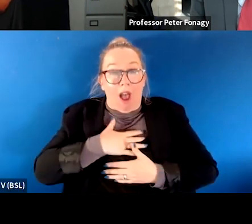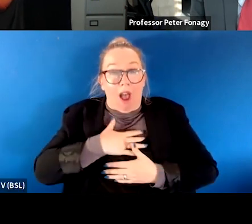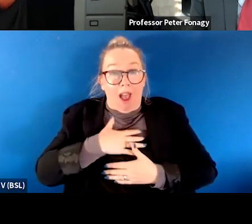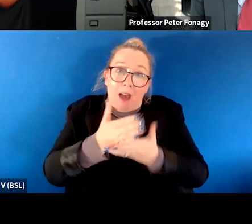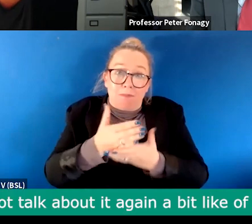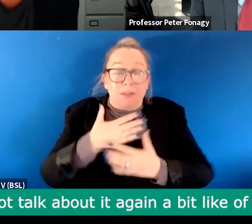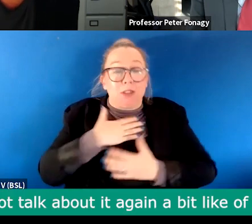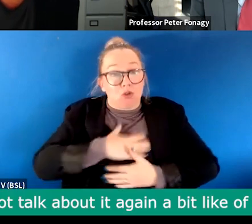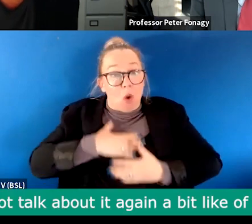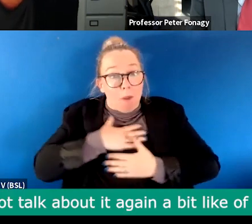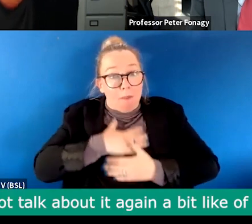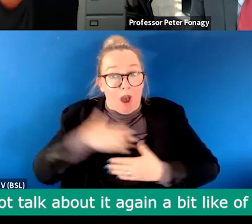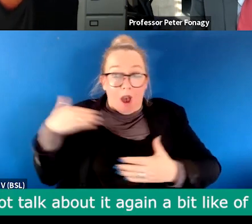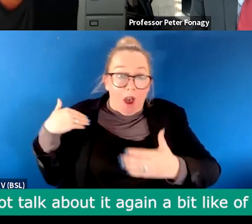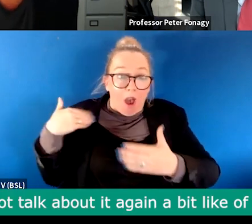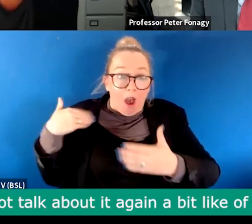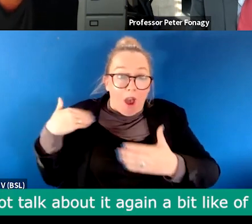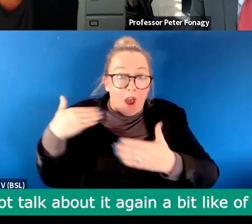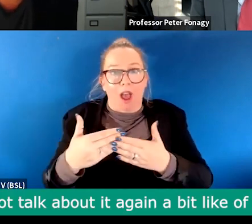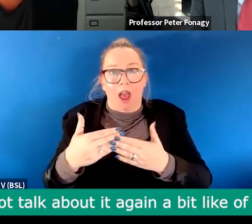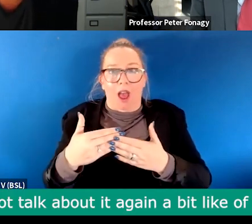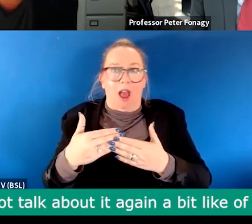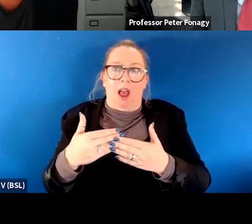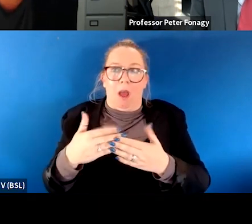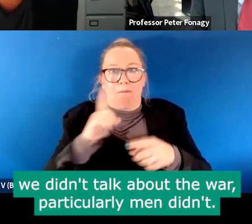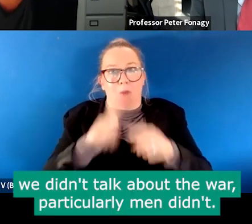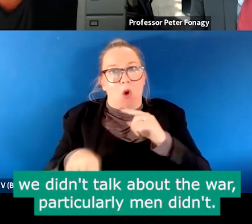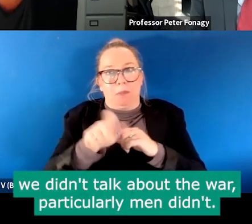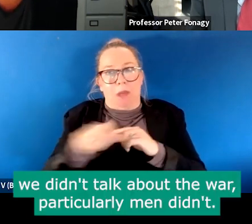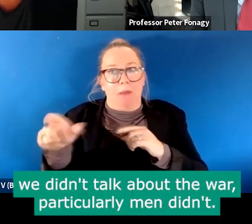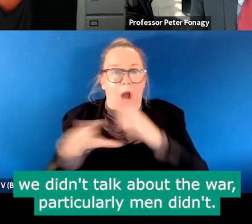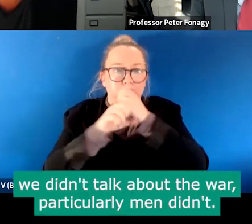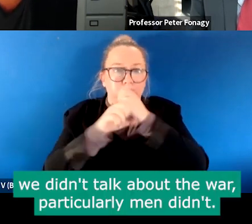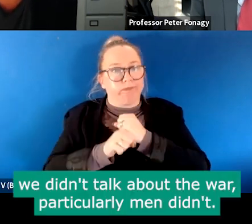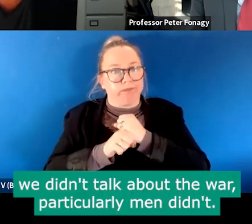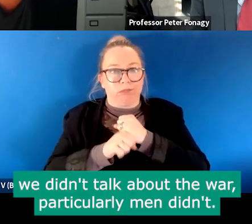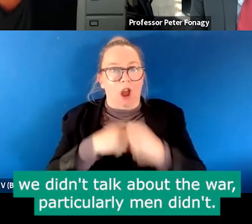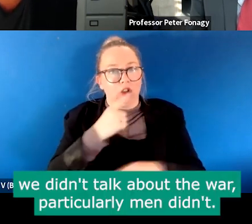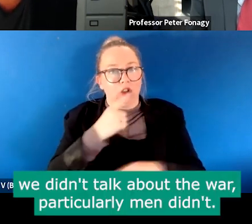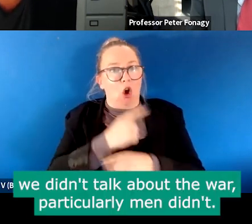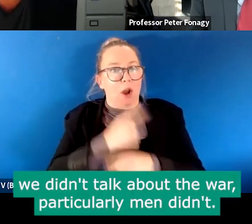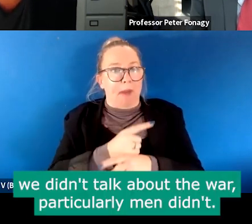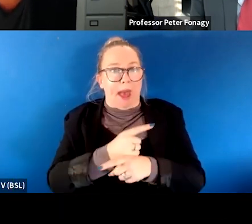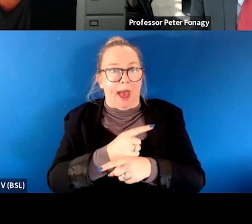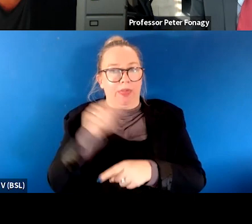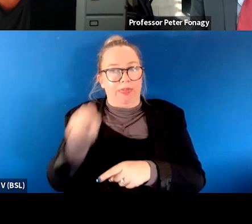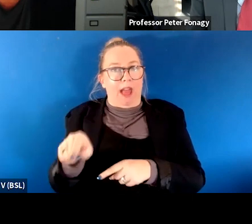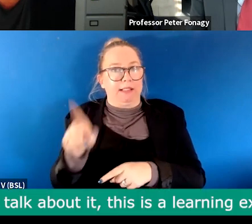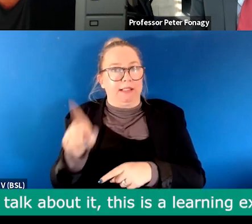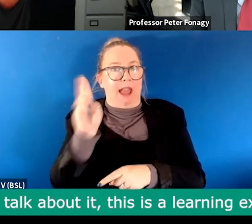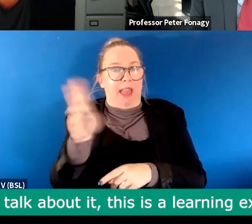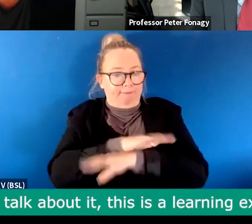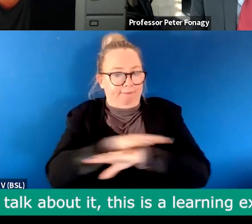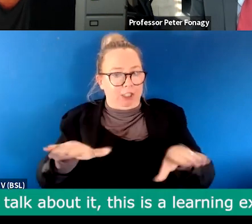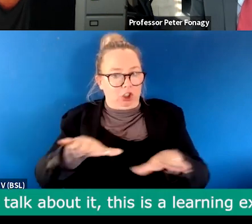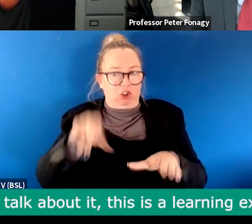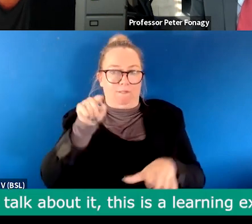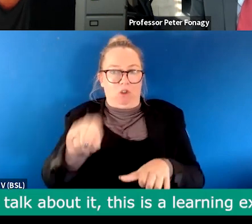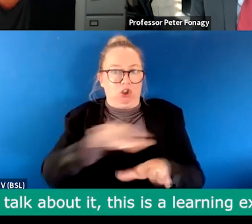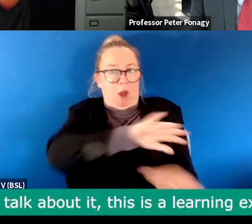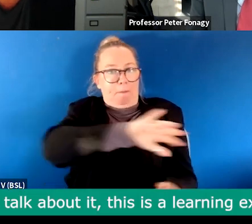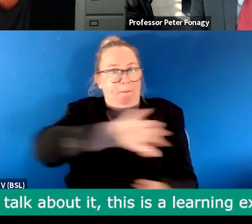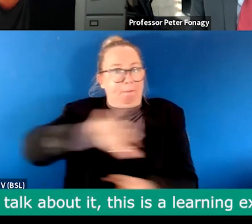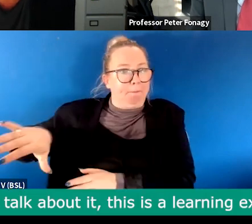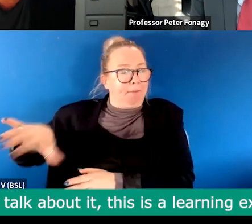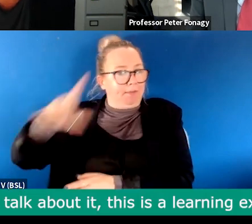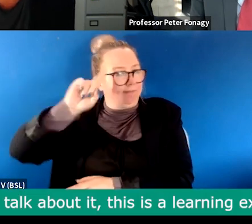is let's not talk about it again. A bit like, of course, we didn't talk about the war, and particularly men didn't. You know, you don't talk about it.